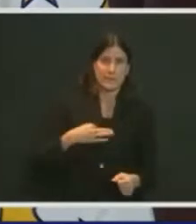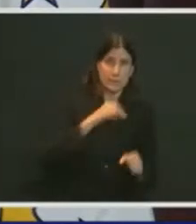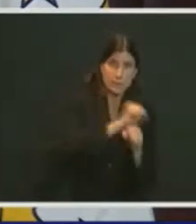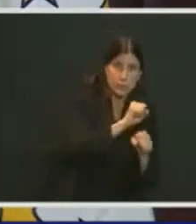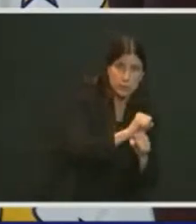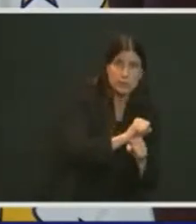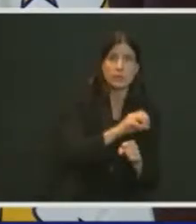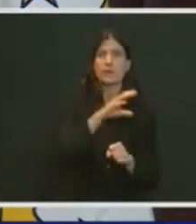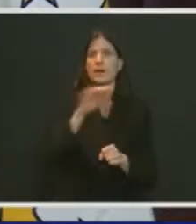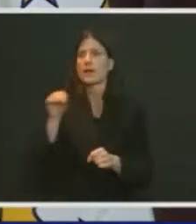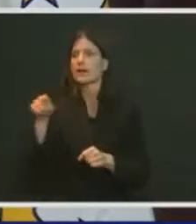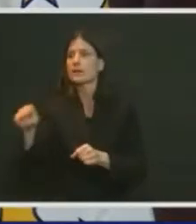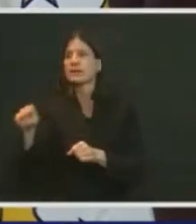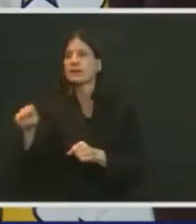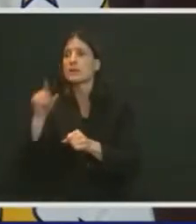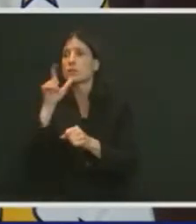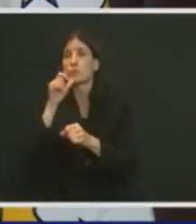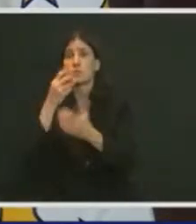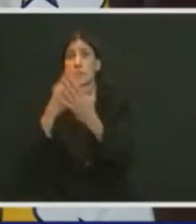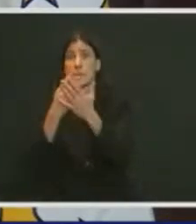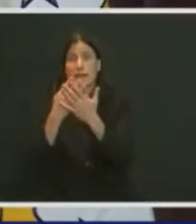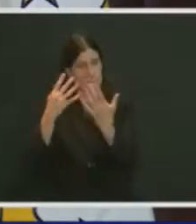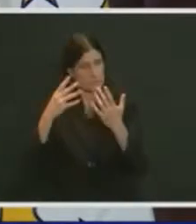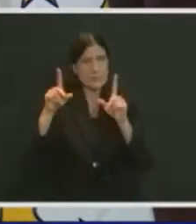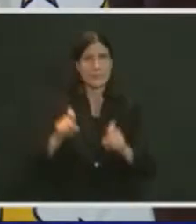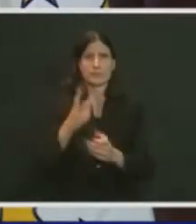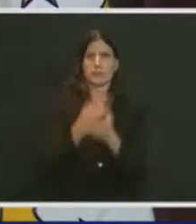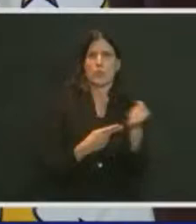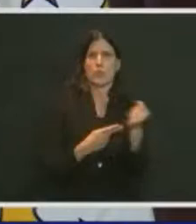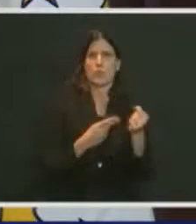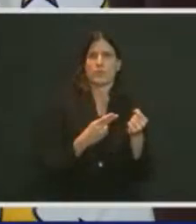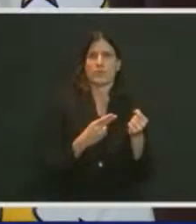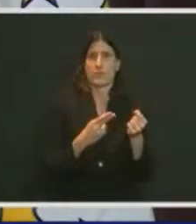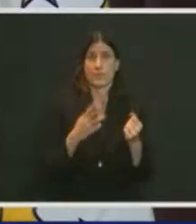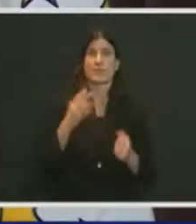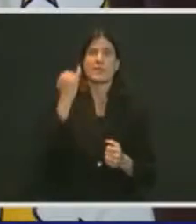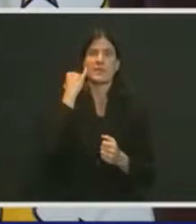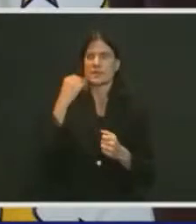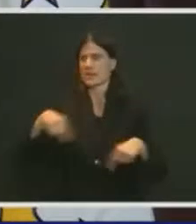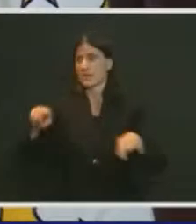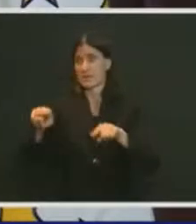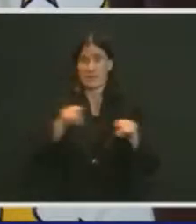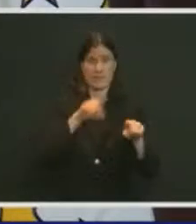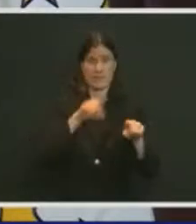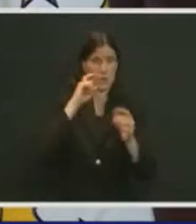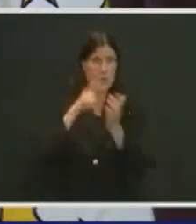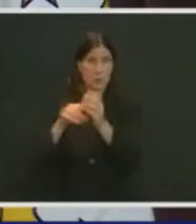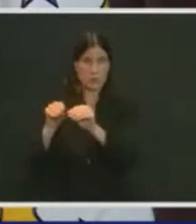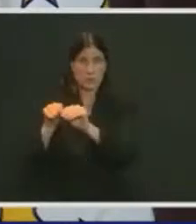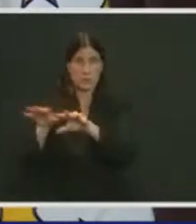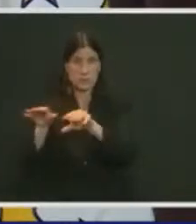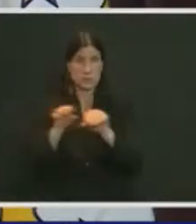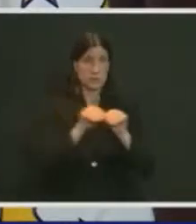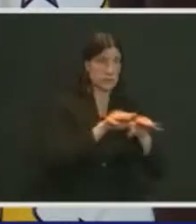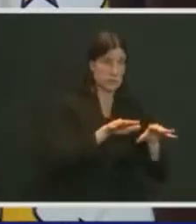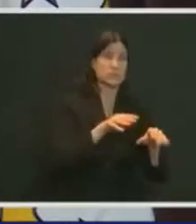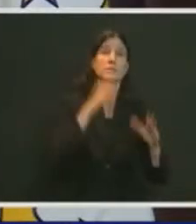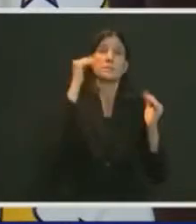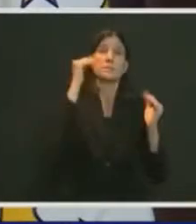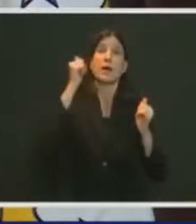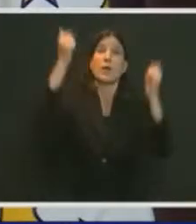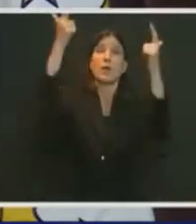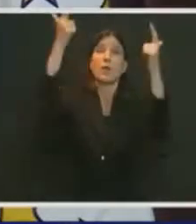But the final point of why we are not anticipating 3 to 4 weeks from now having